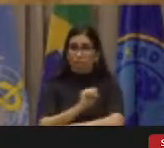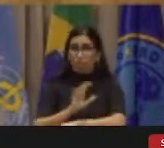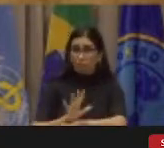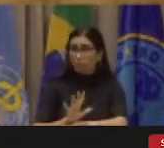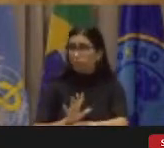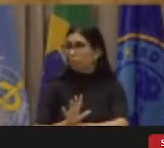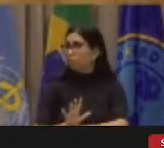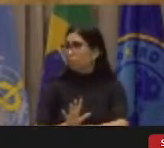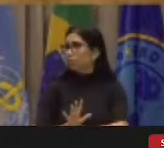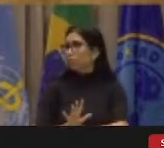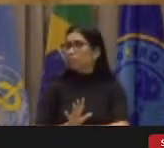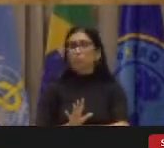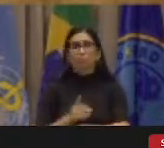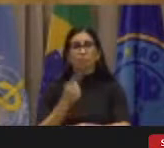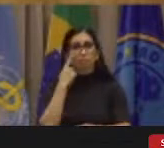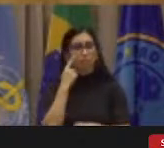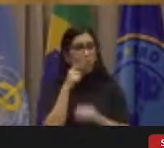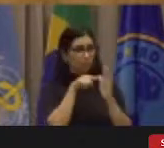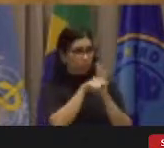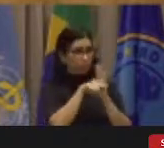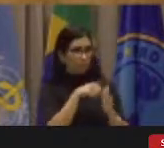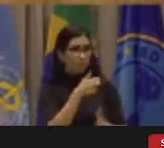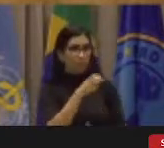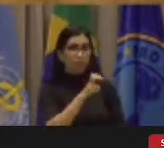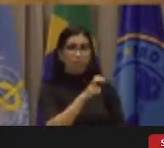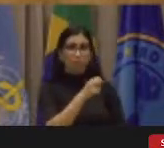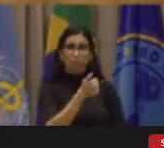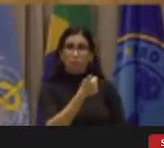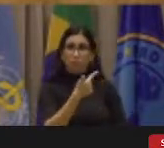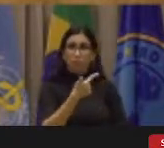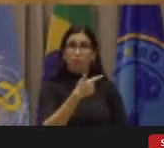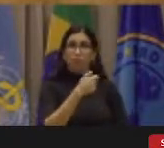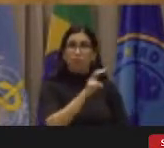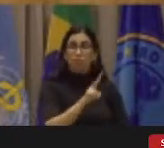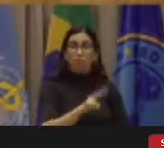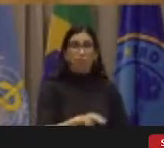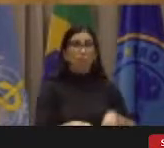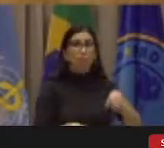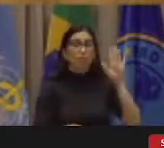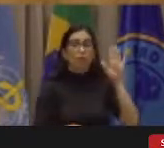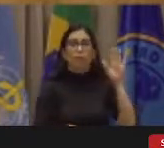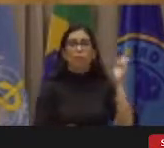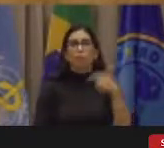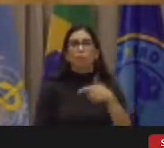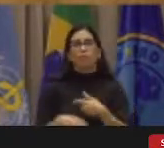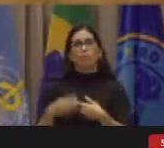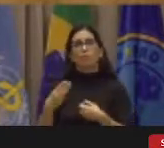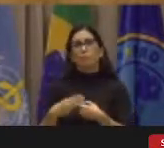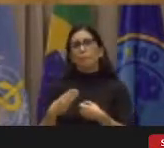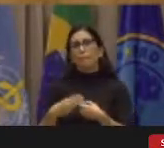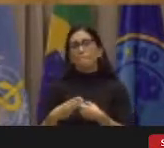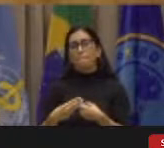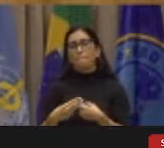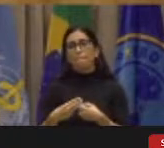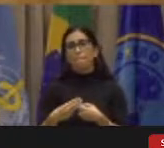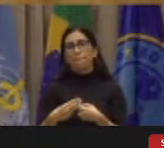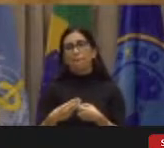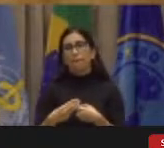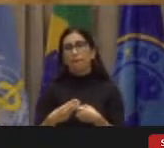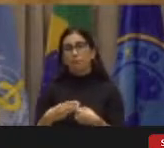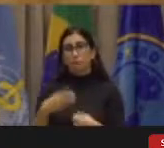Santarém, I went to consult this 12 times larger municipality. Santarém